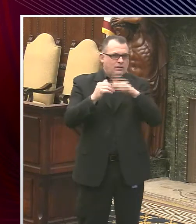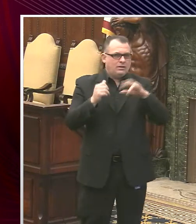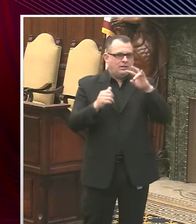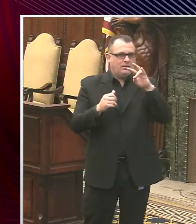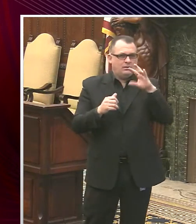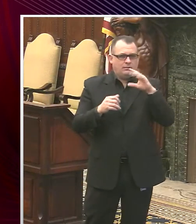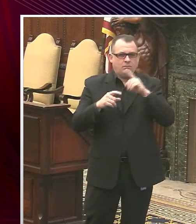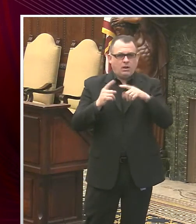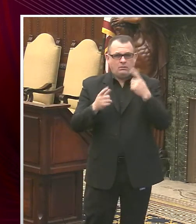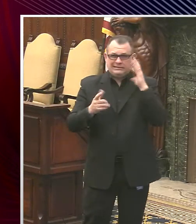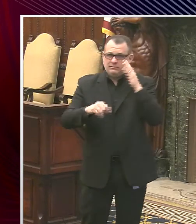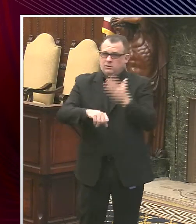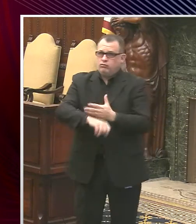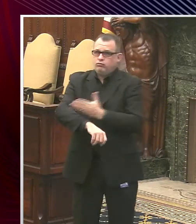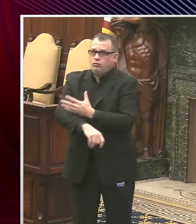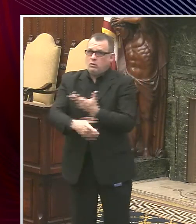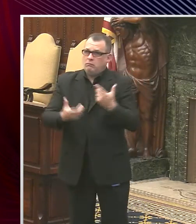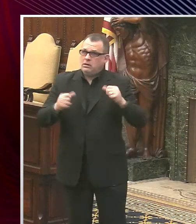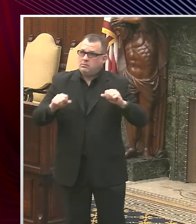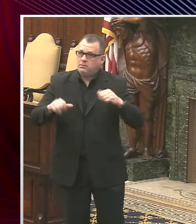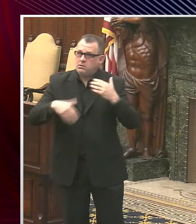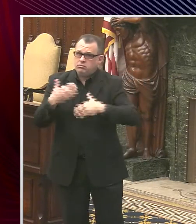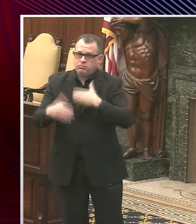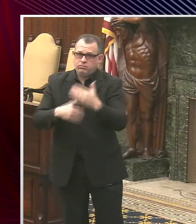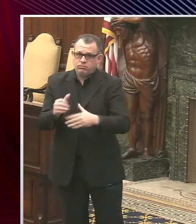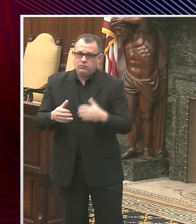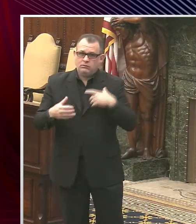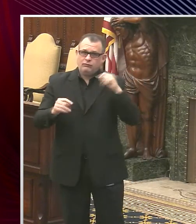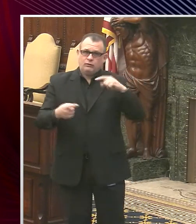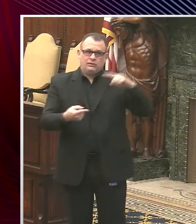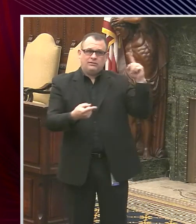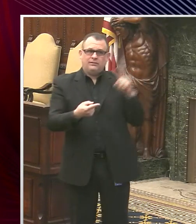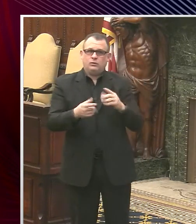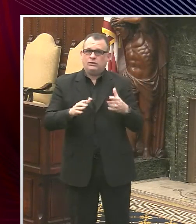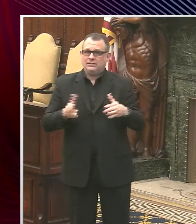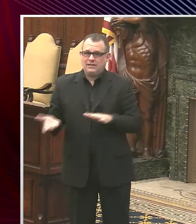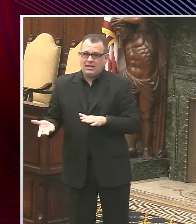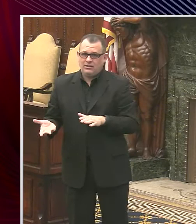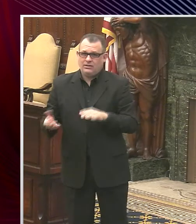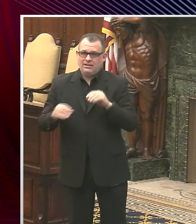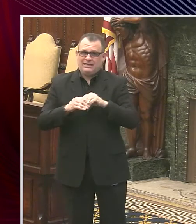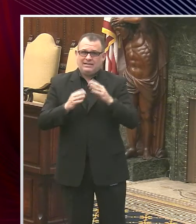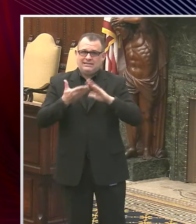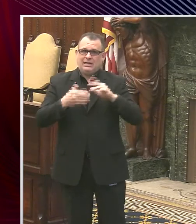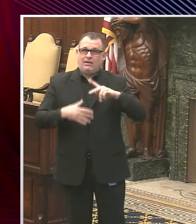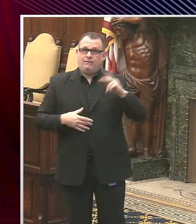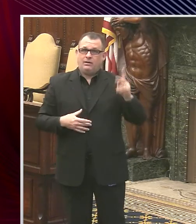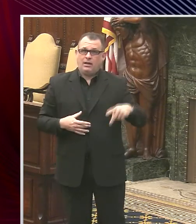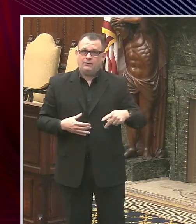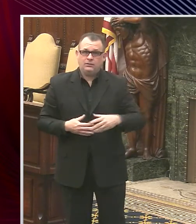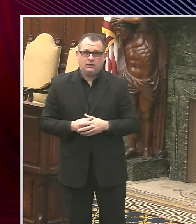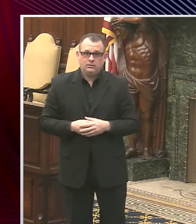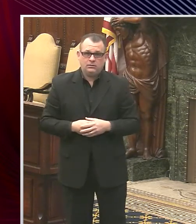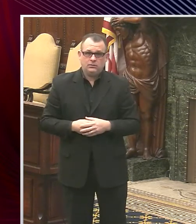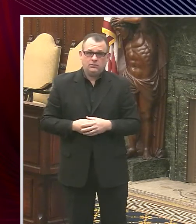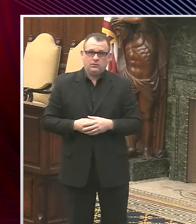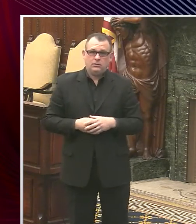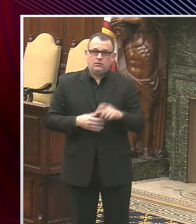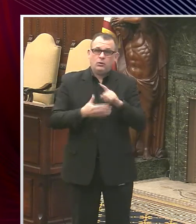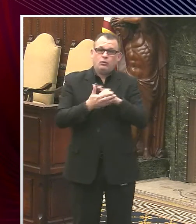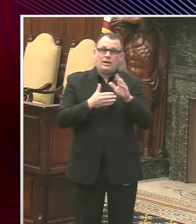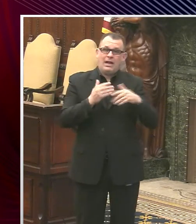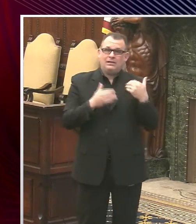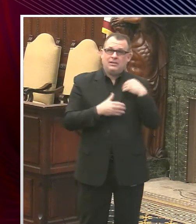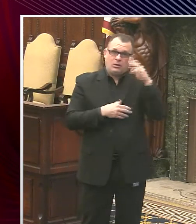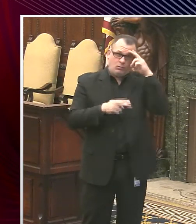think, potentially in the mortality from this infection citywide. Now, for the week ending on March 7th,